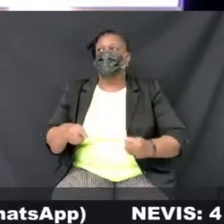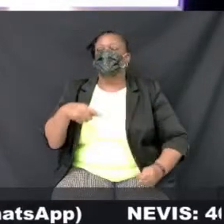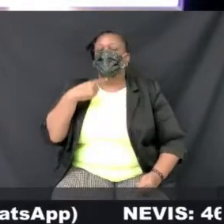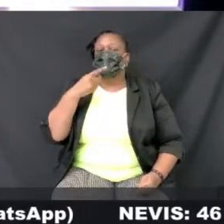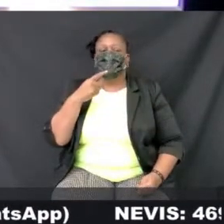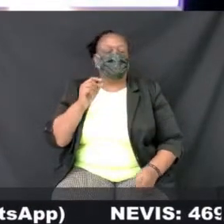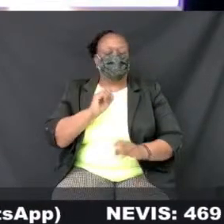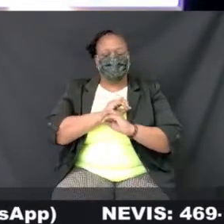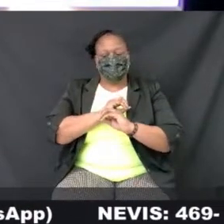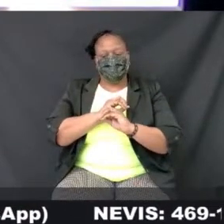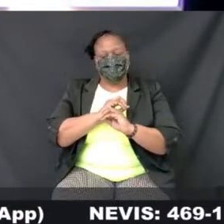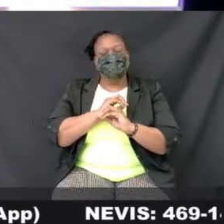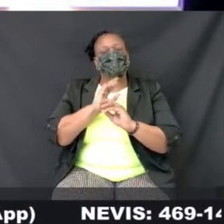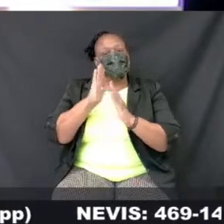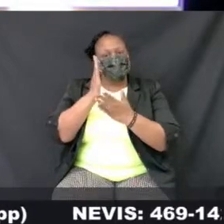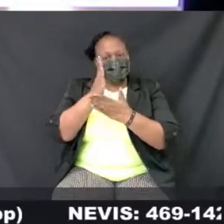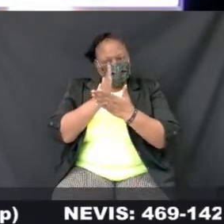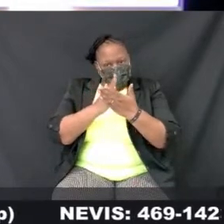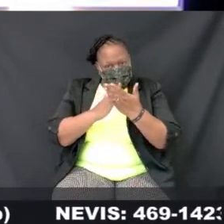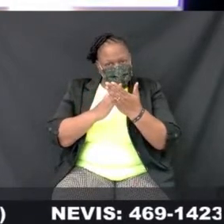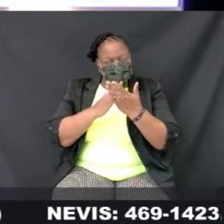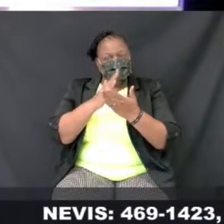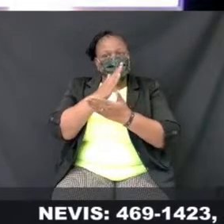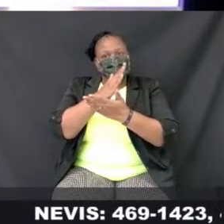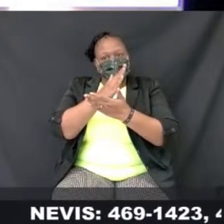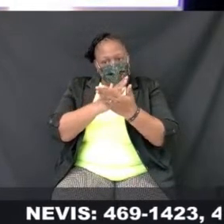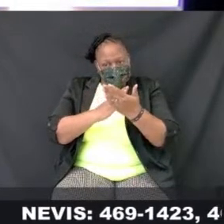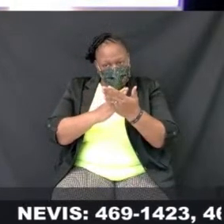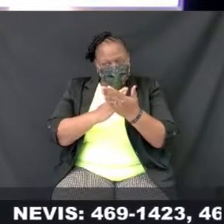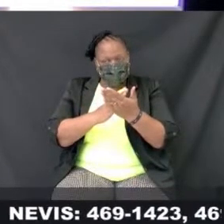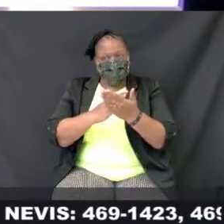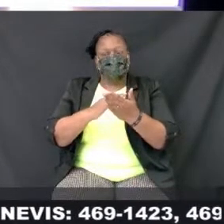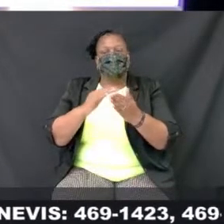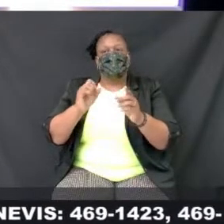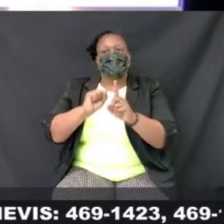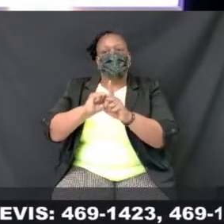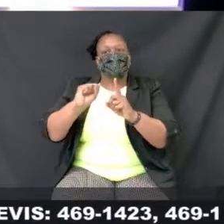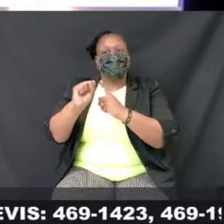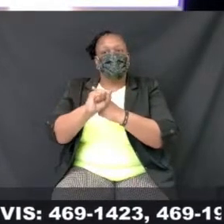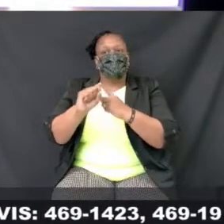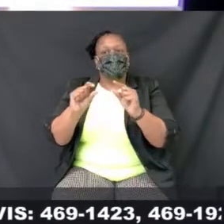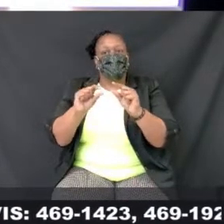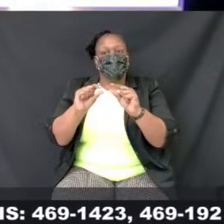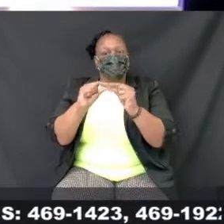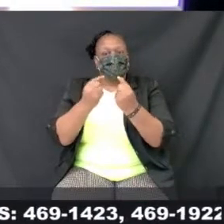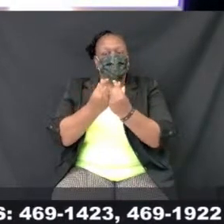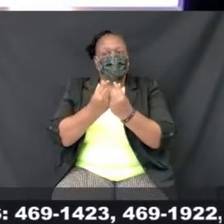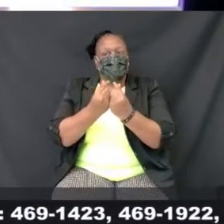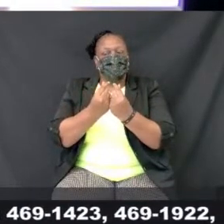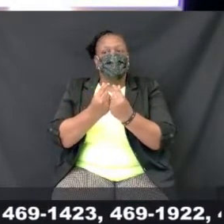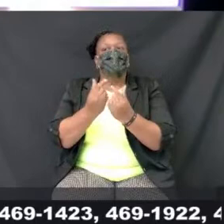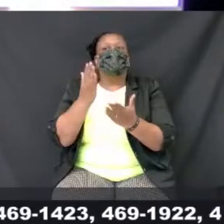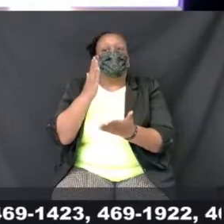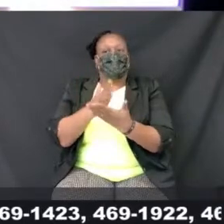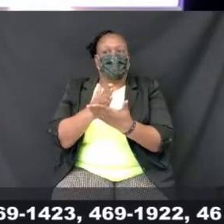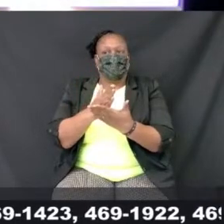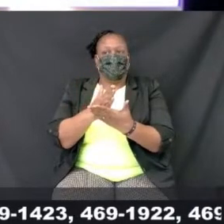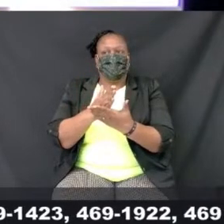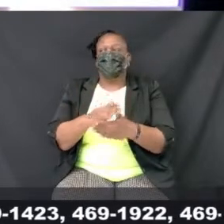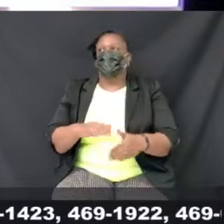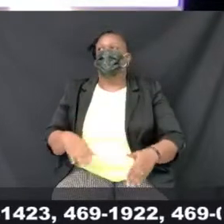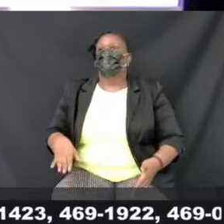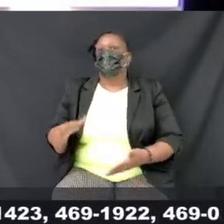restricted certain types of social events and activities. Social events that are approved, we expect that